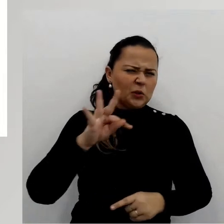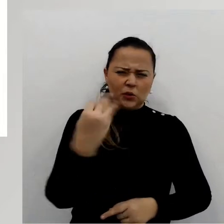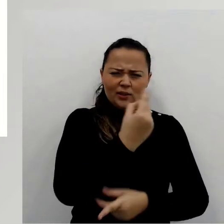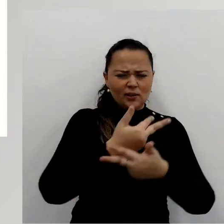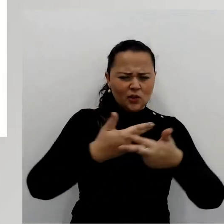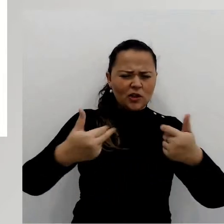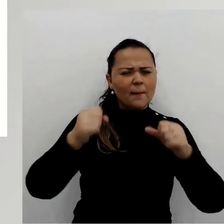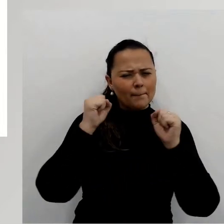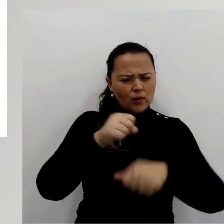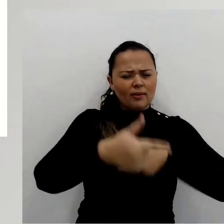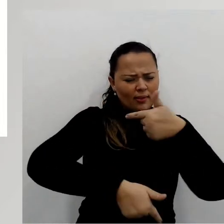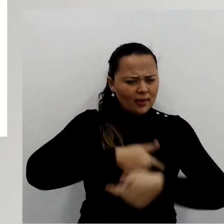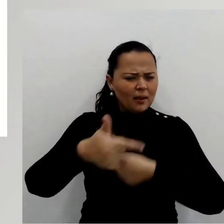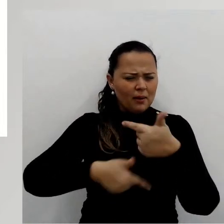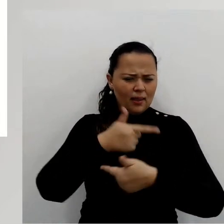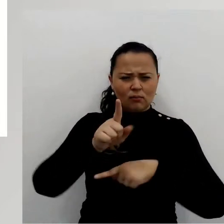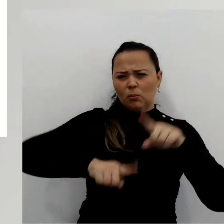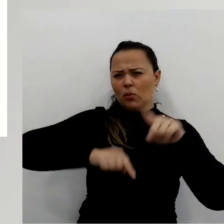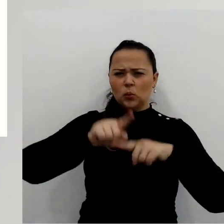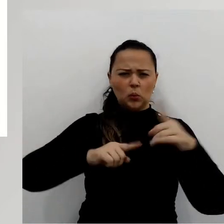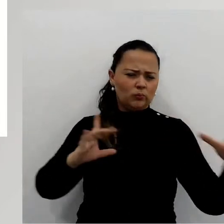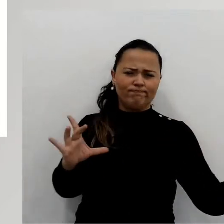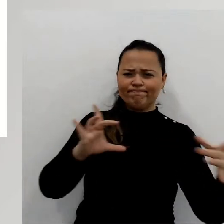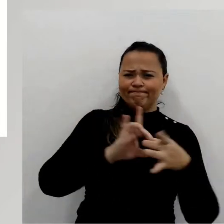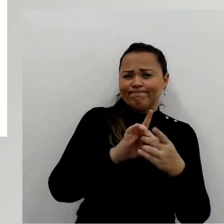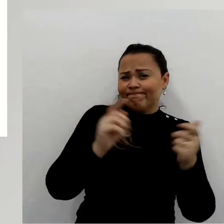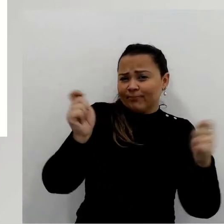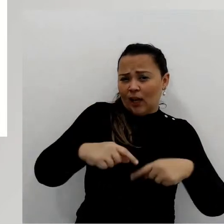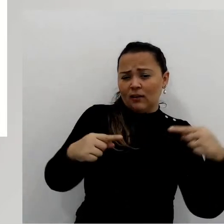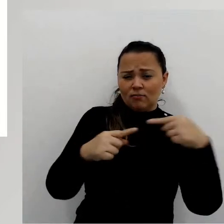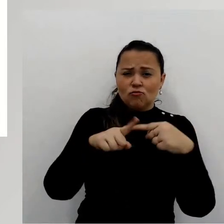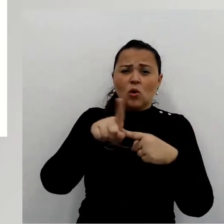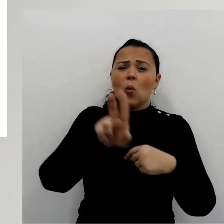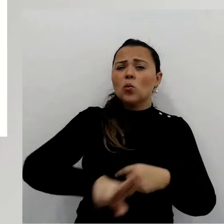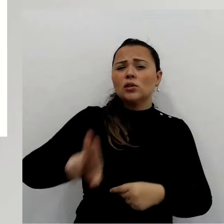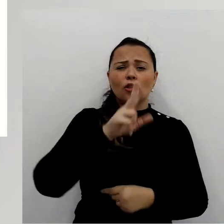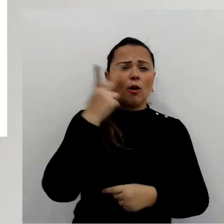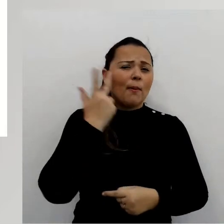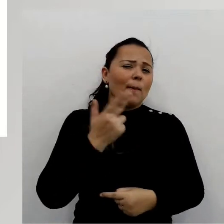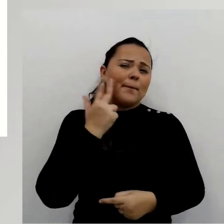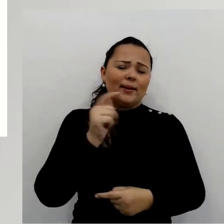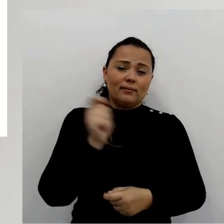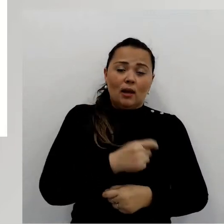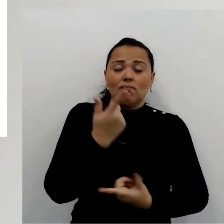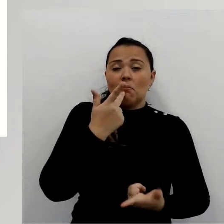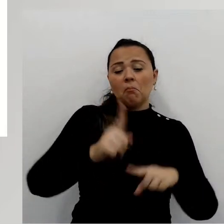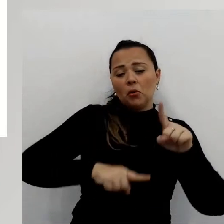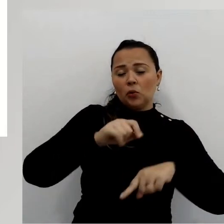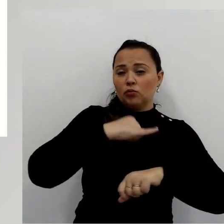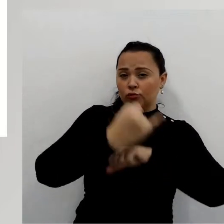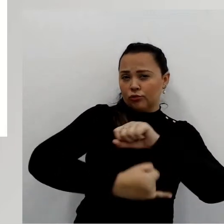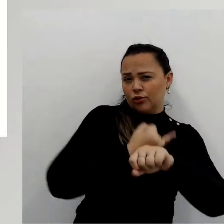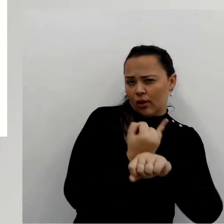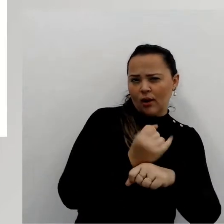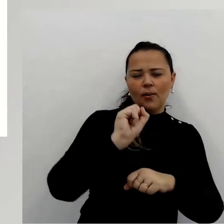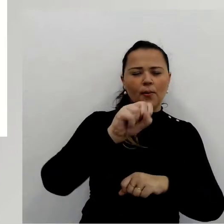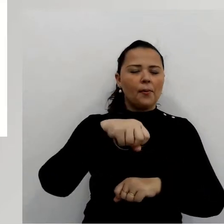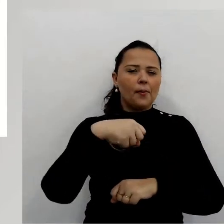products that you currently use, whether it's digital products or even some of